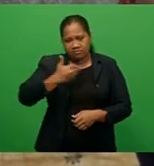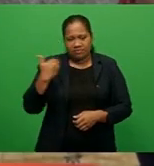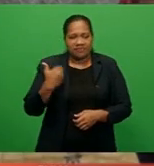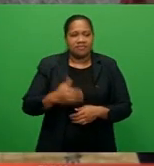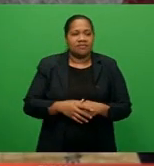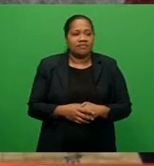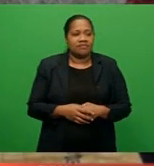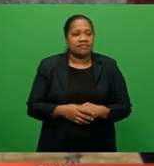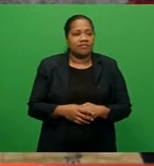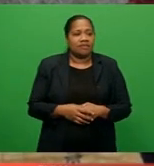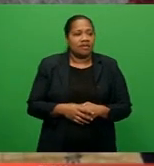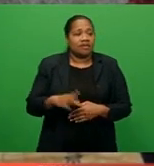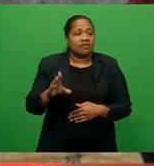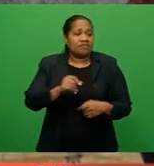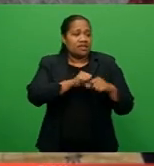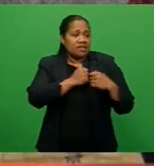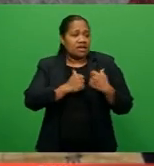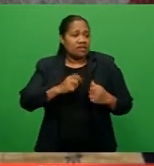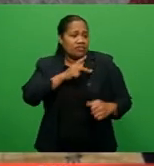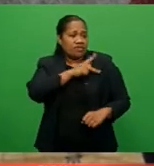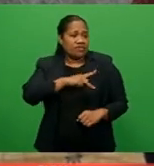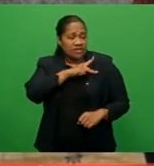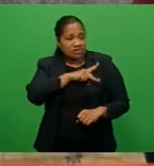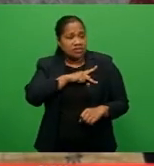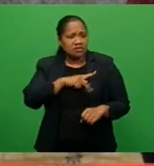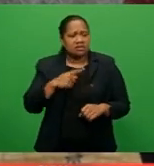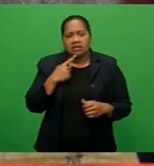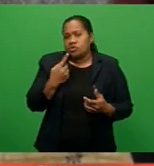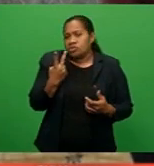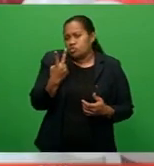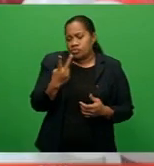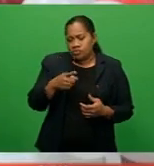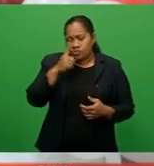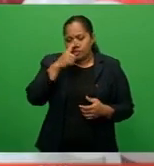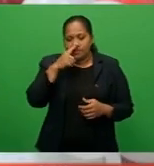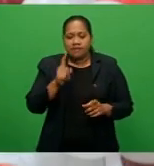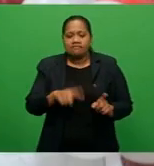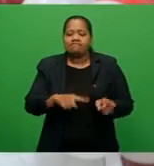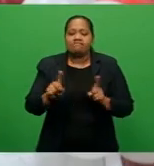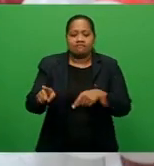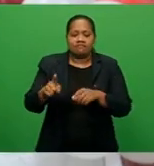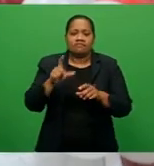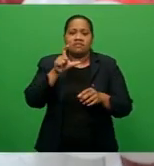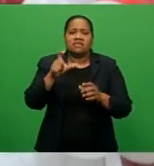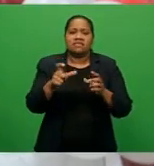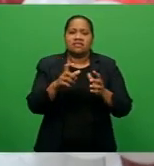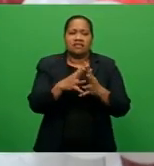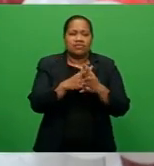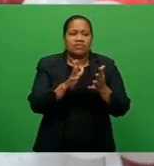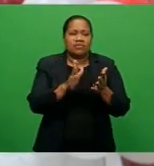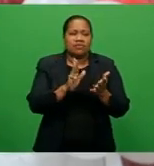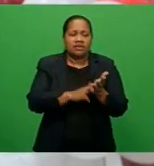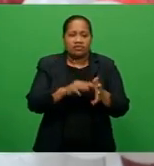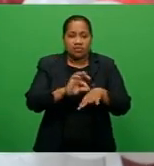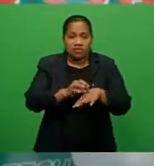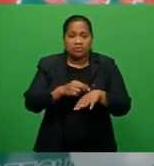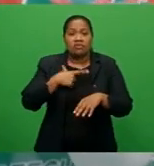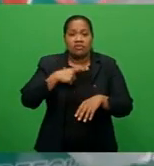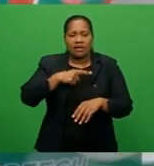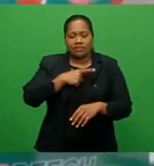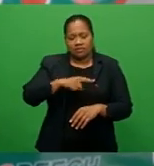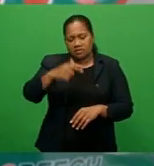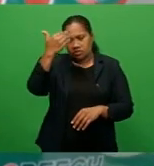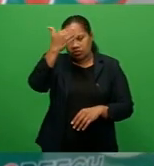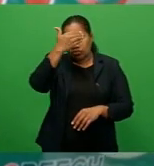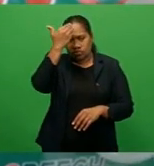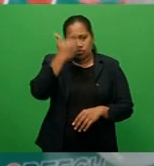to health professionals, on average, at least 2 patients are admitted daily at the CWM hospital because of stroke. You have